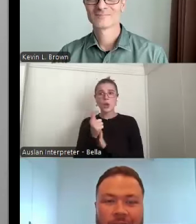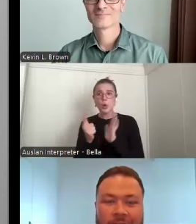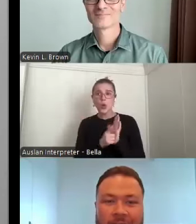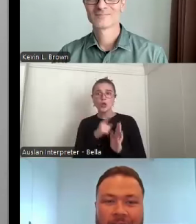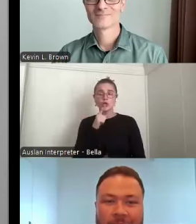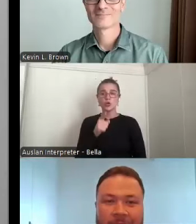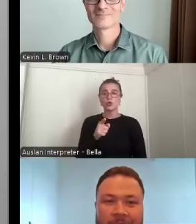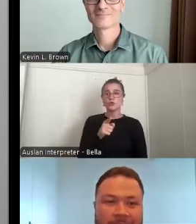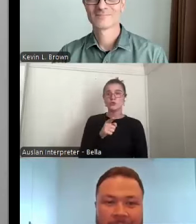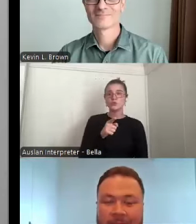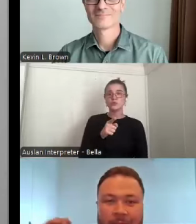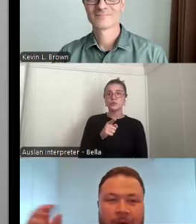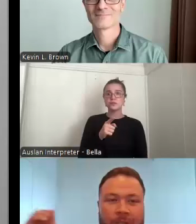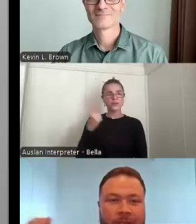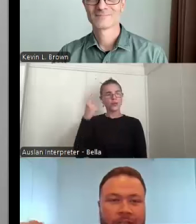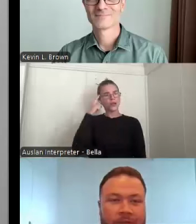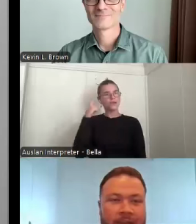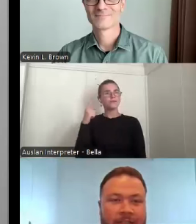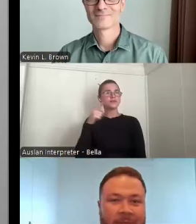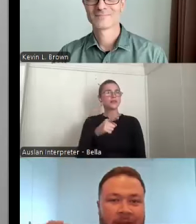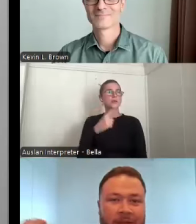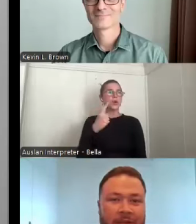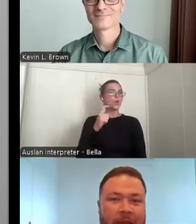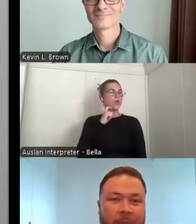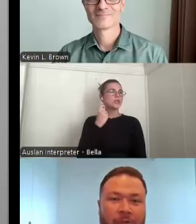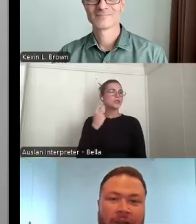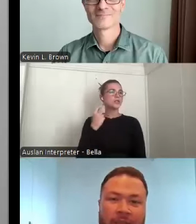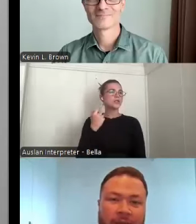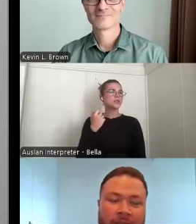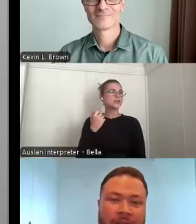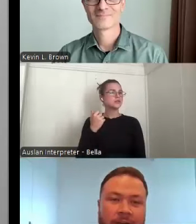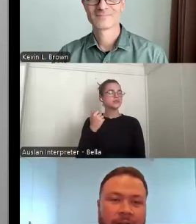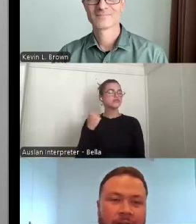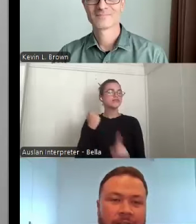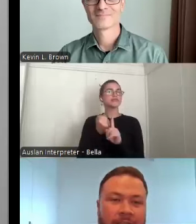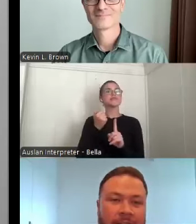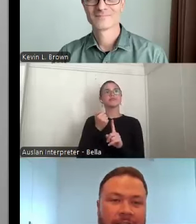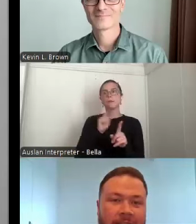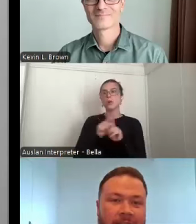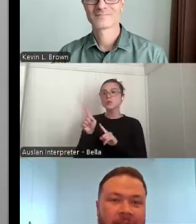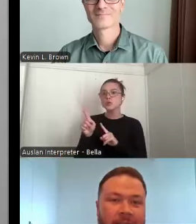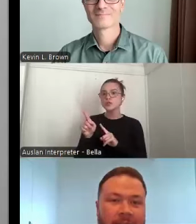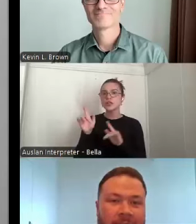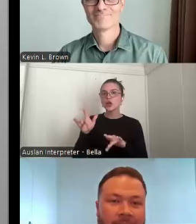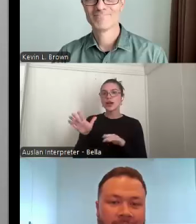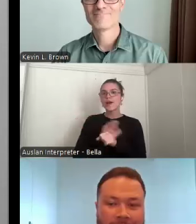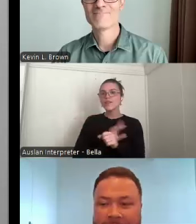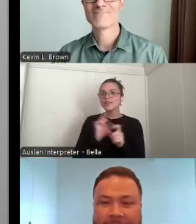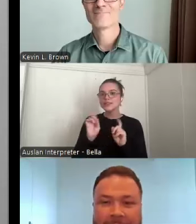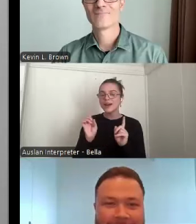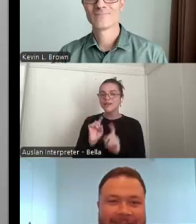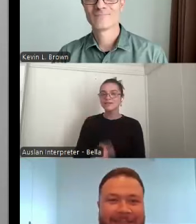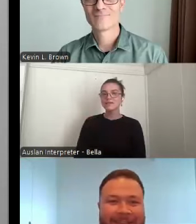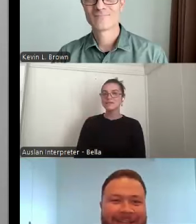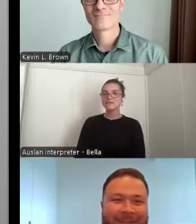you think is the one that's going to generate a huge light bulb or anything that was not covered in today's session that you can Hmm.